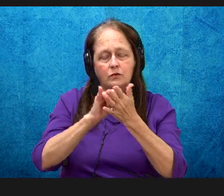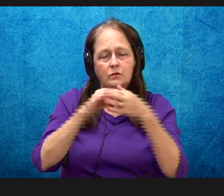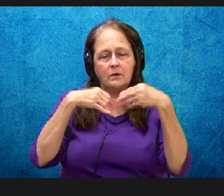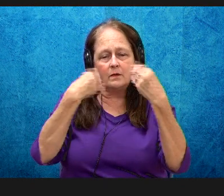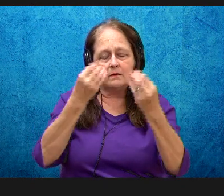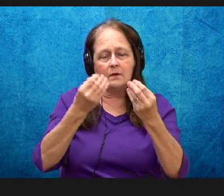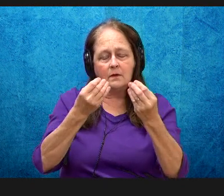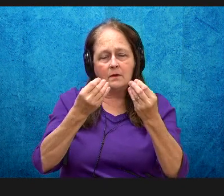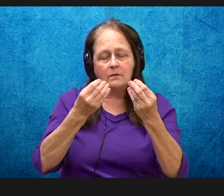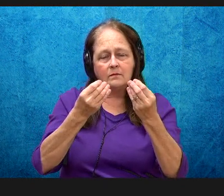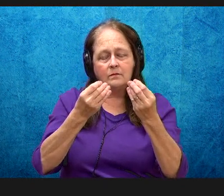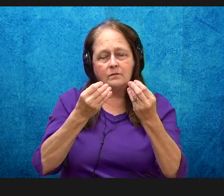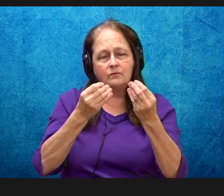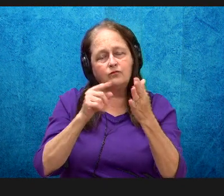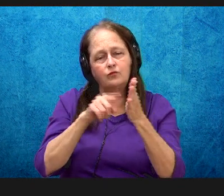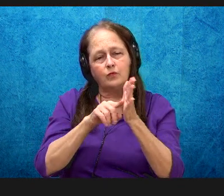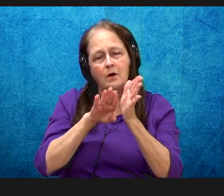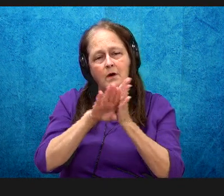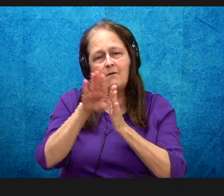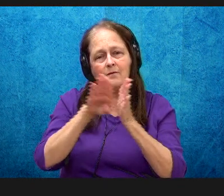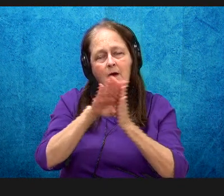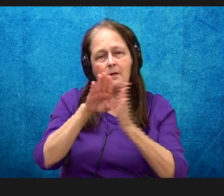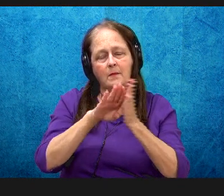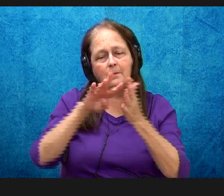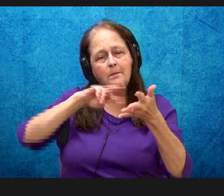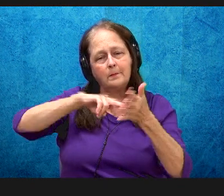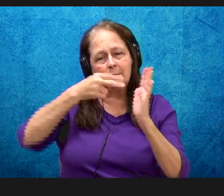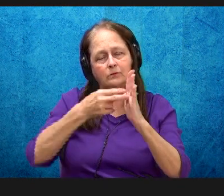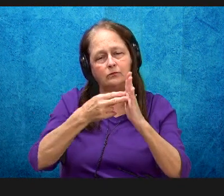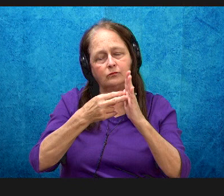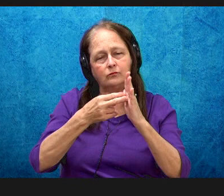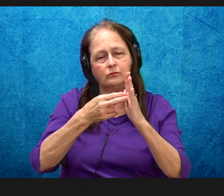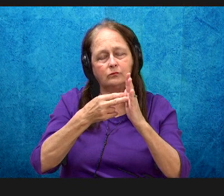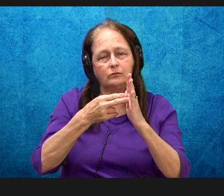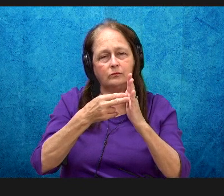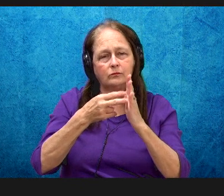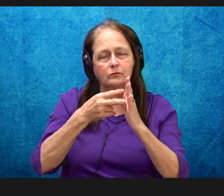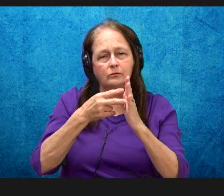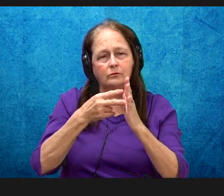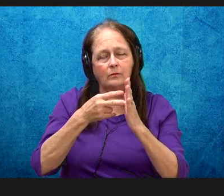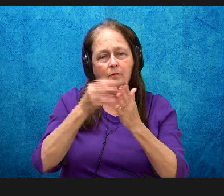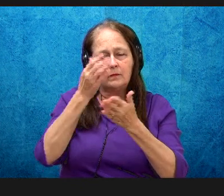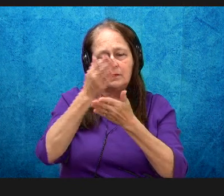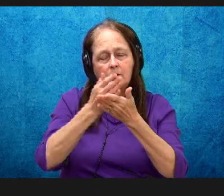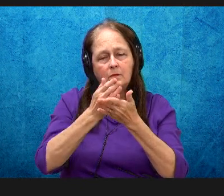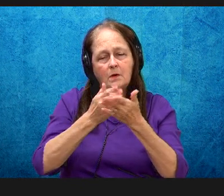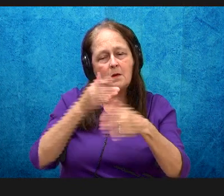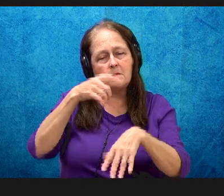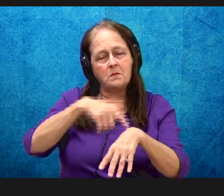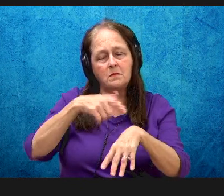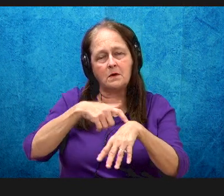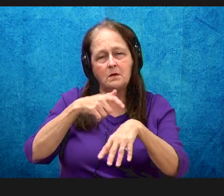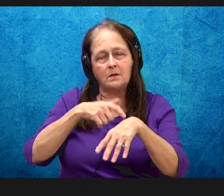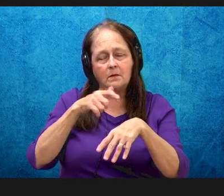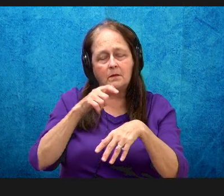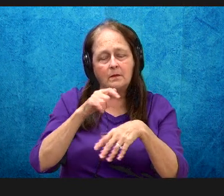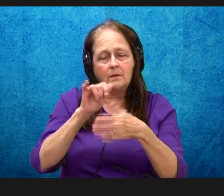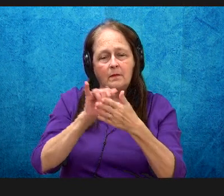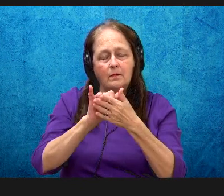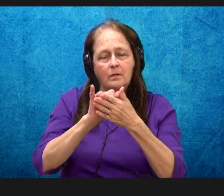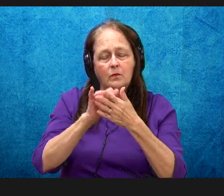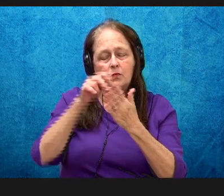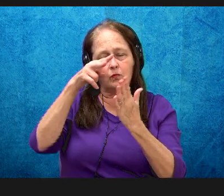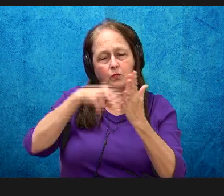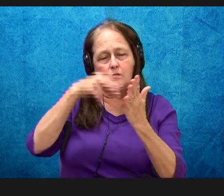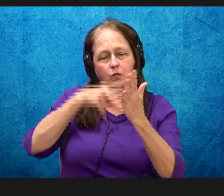to the development of text meaning? Now, sometimes the text structure of text contributes to the